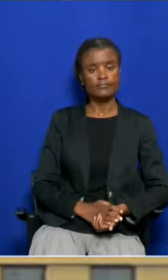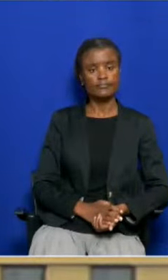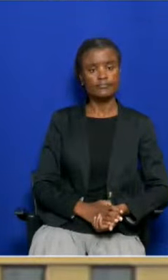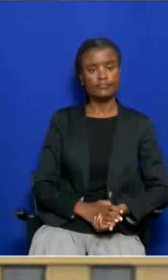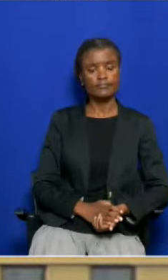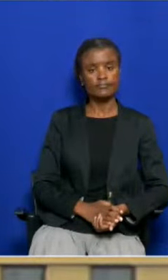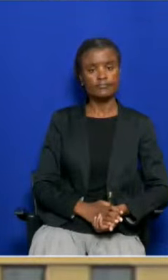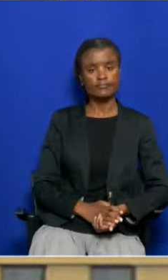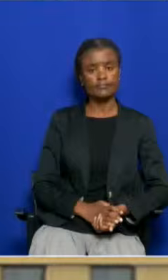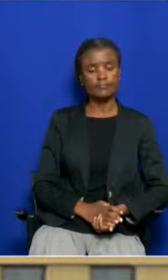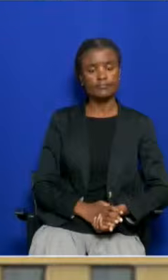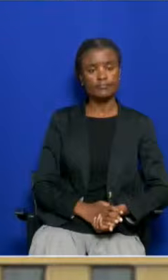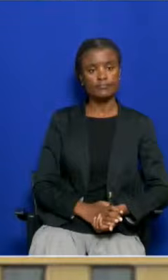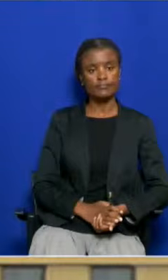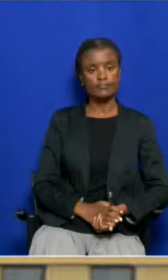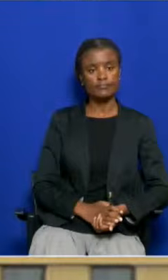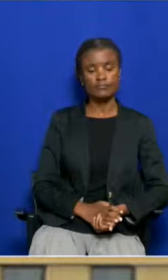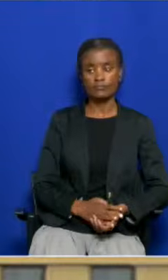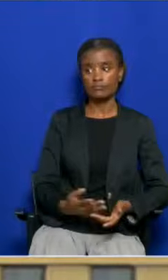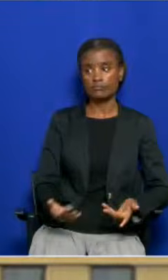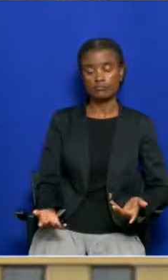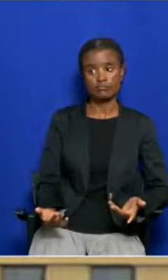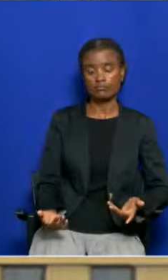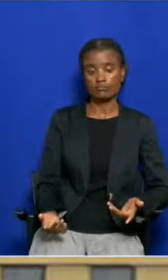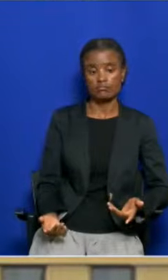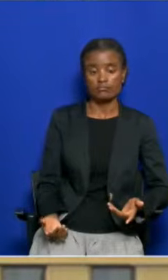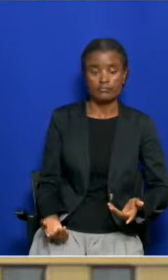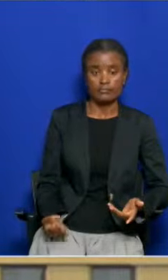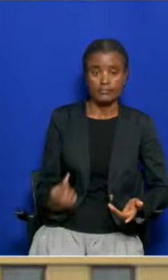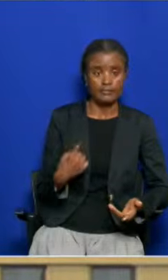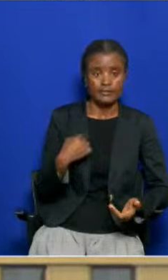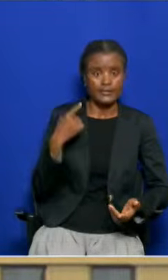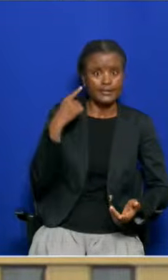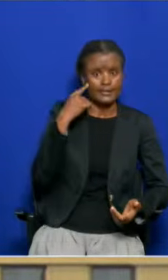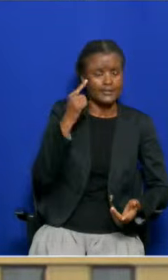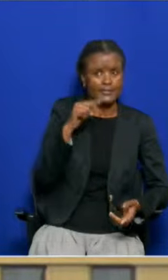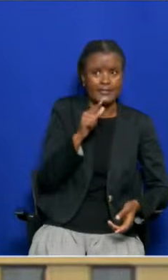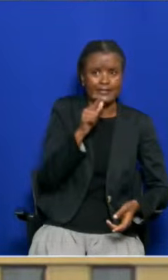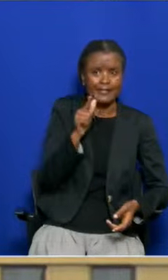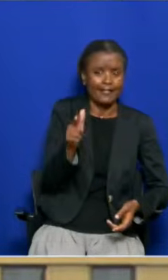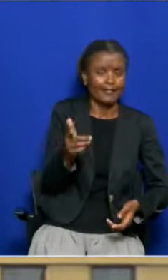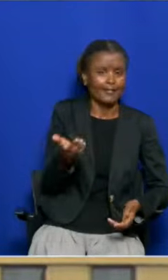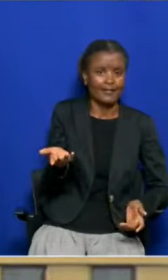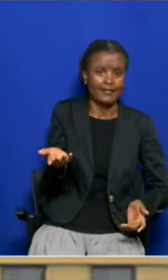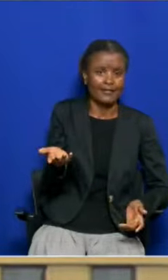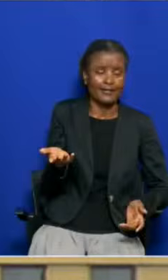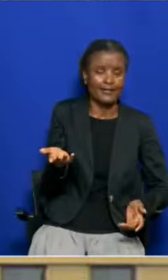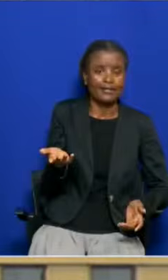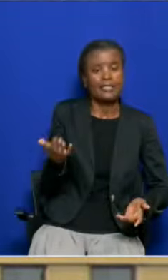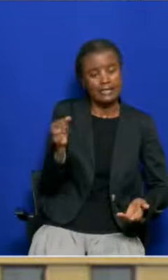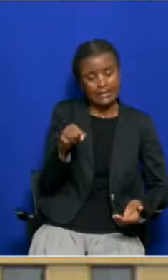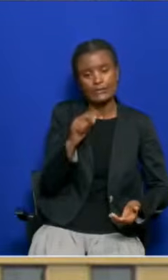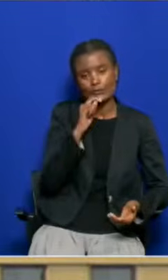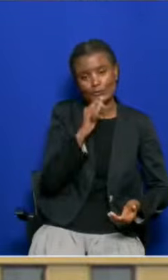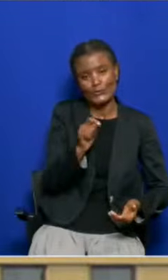I didn't think that I should tell him, even though I was supposed to tell him. I thought because of